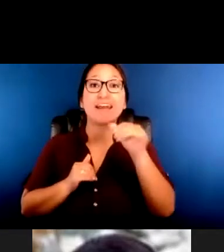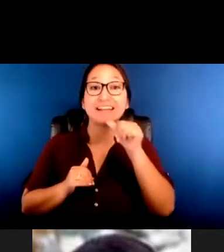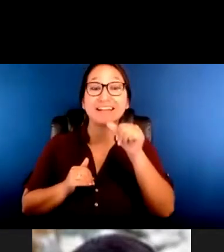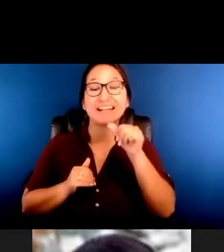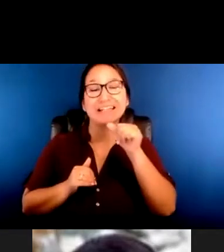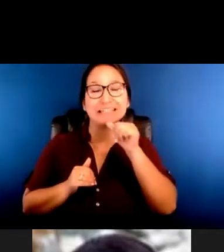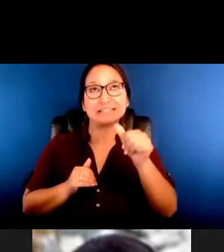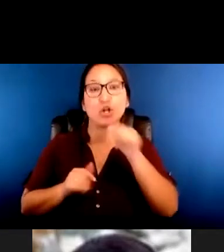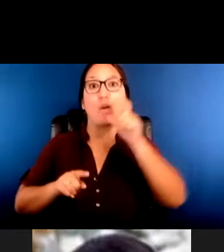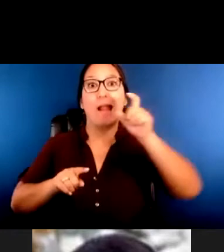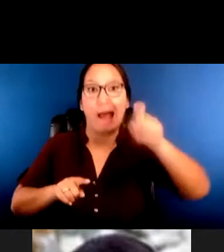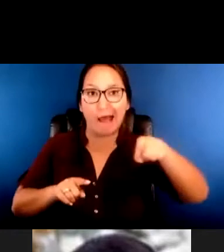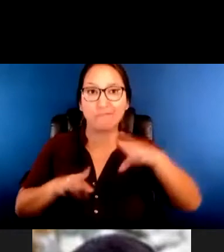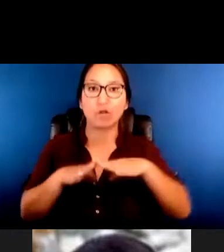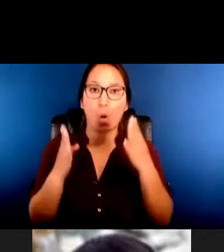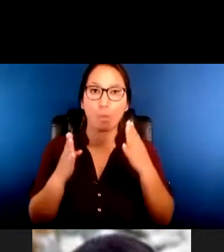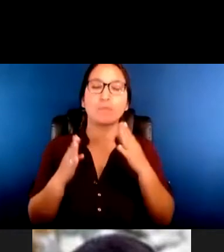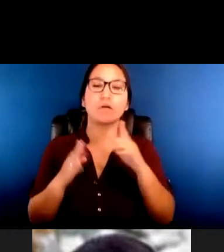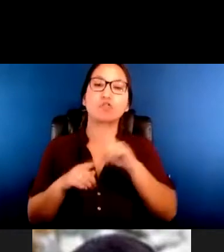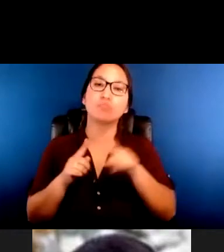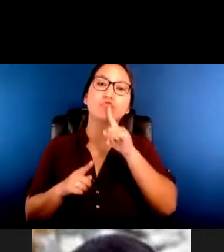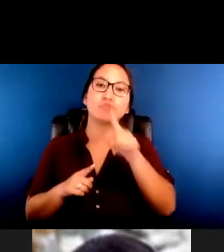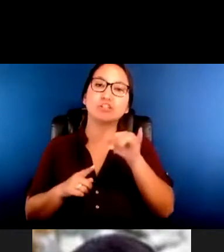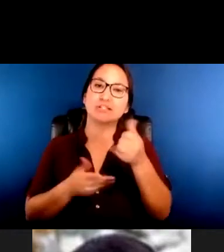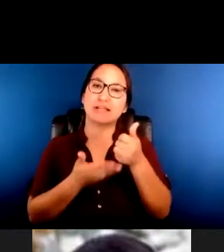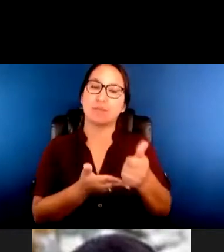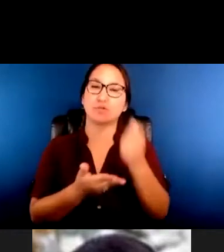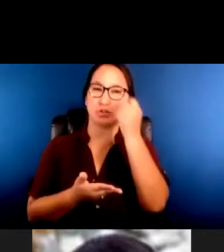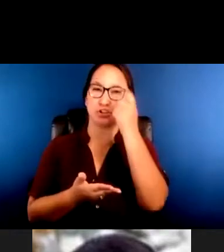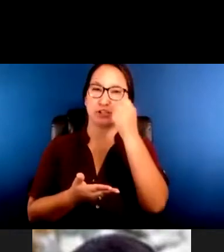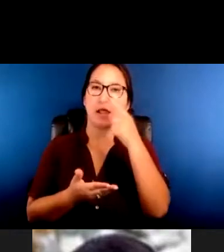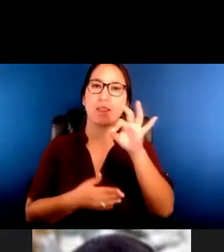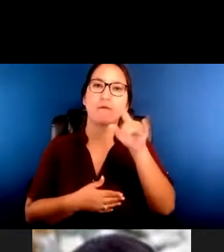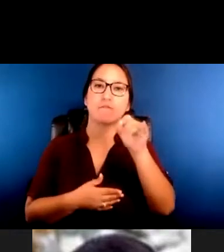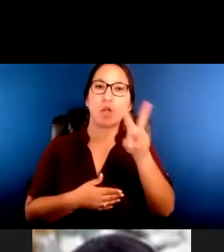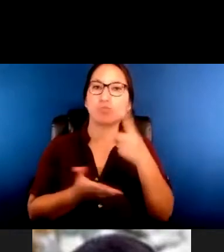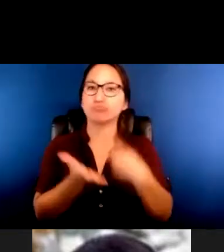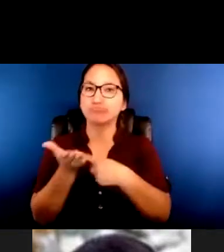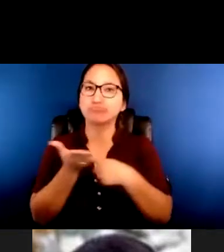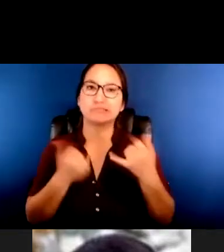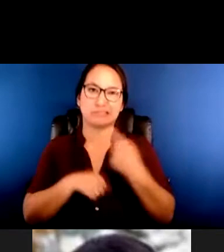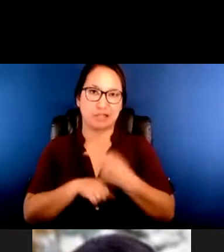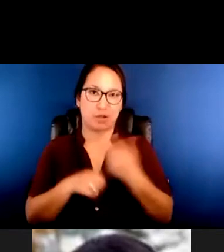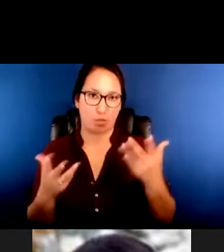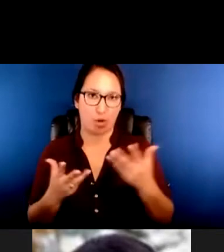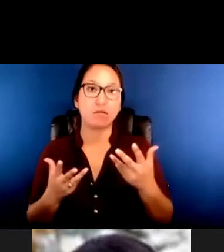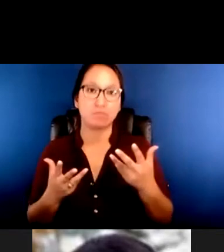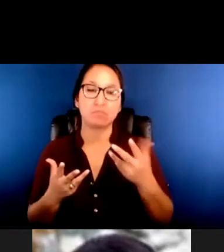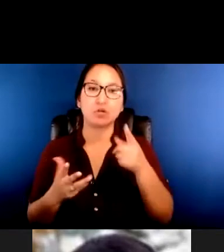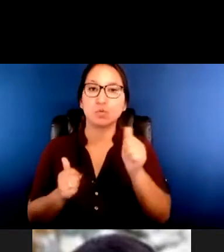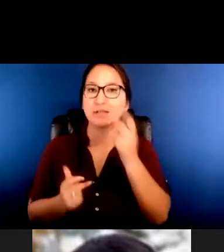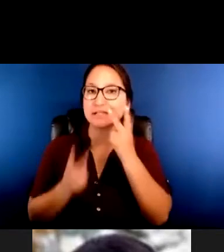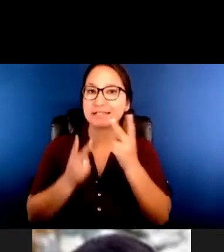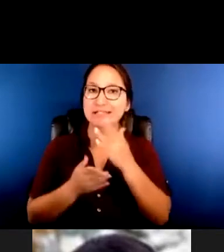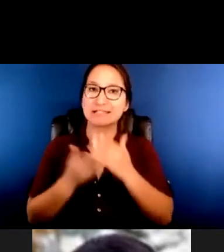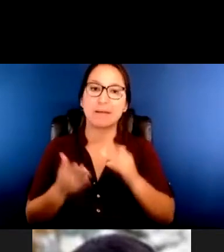that, that's just really just a flow of what we're going to talk about today. And you'll be able to see some of our notes in there,